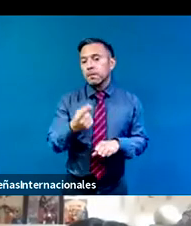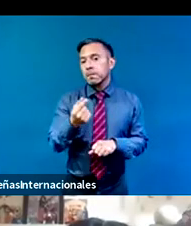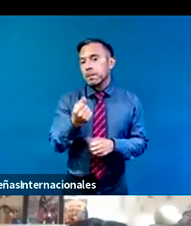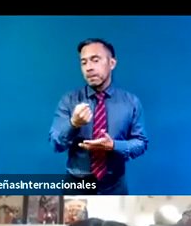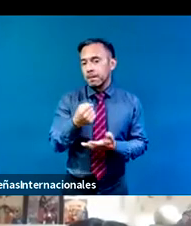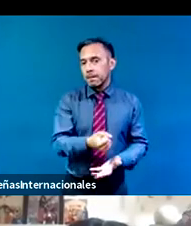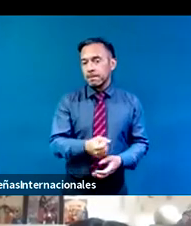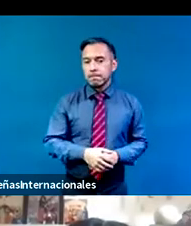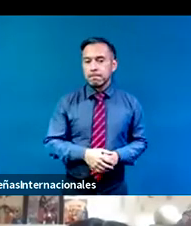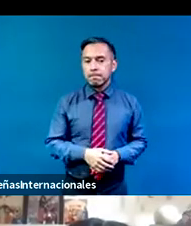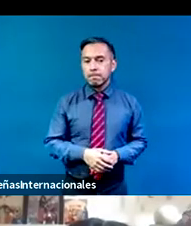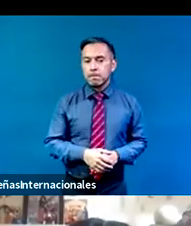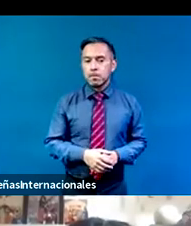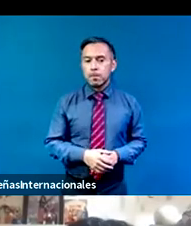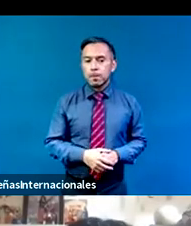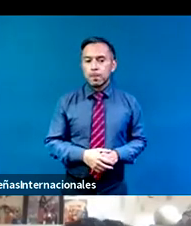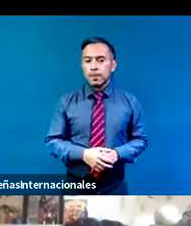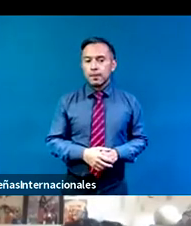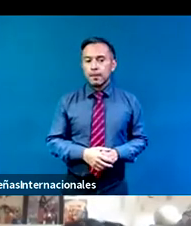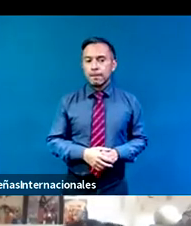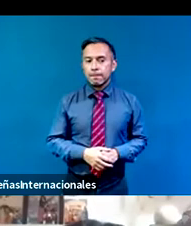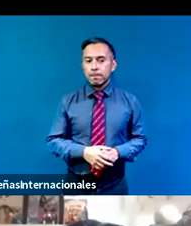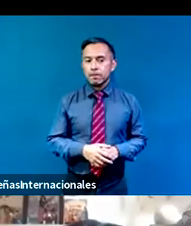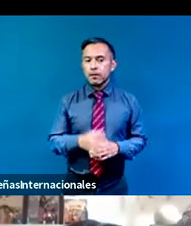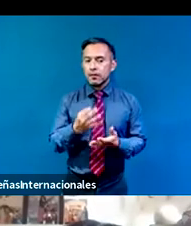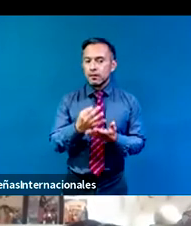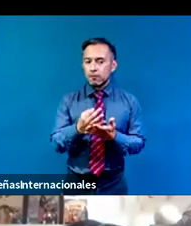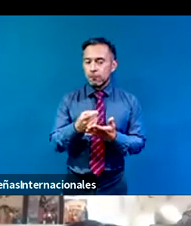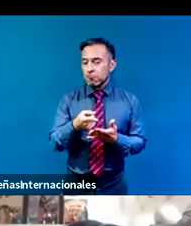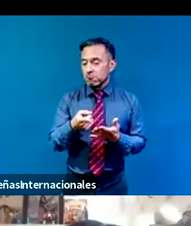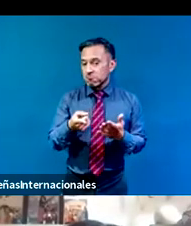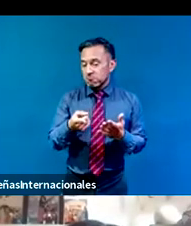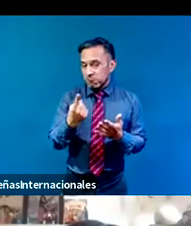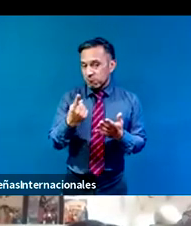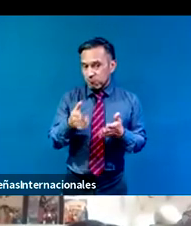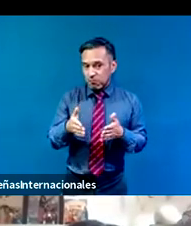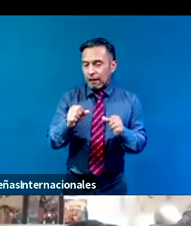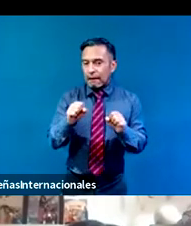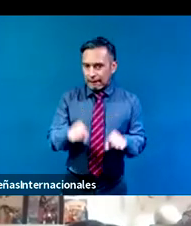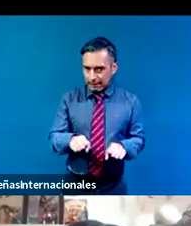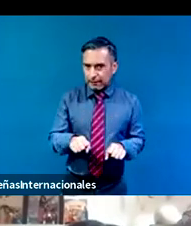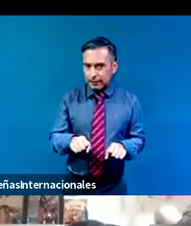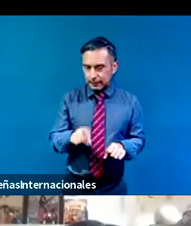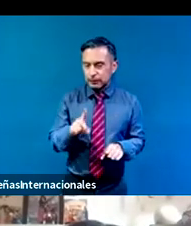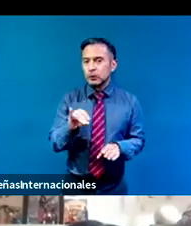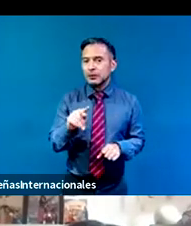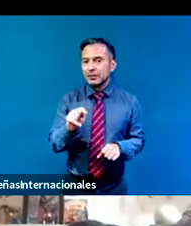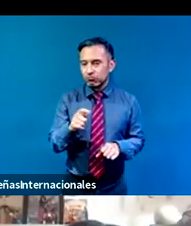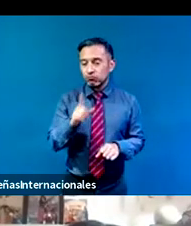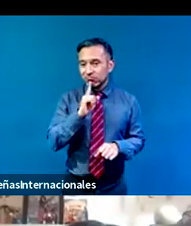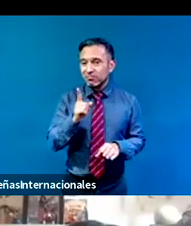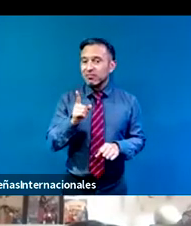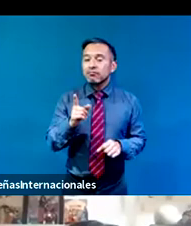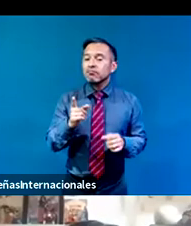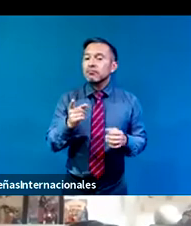very excited about, and CARE would be very excited about, because we really need policy solutions that will